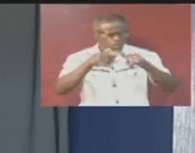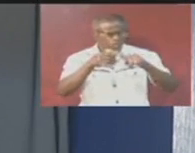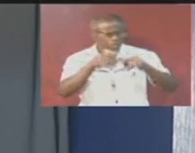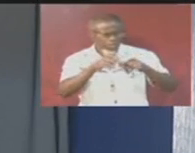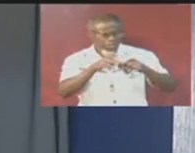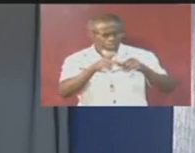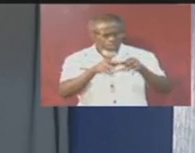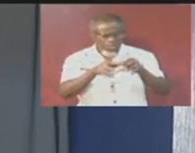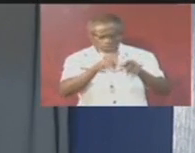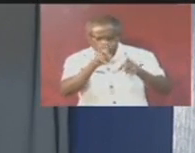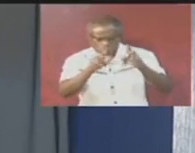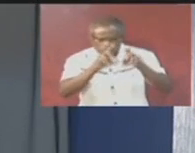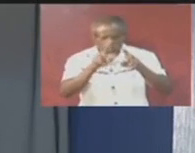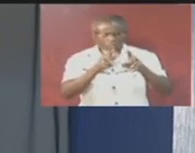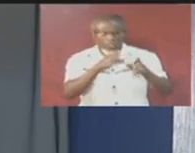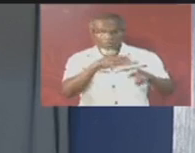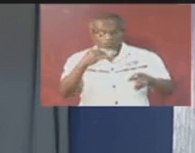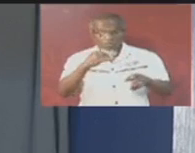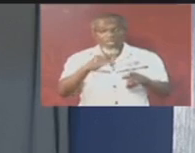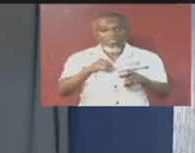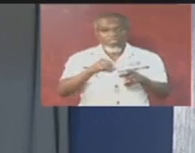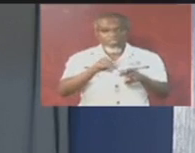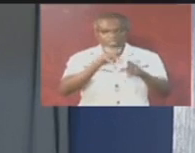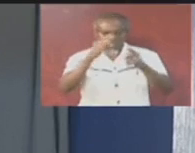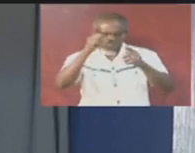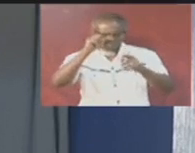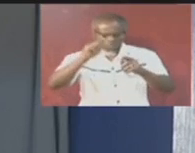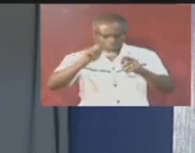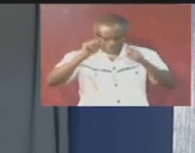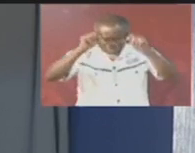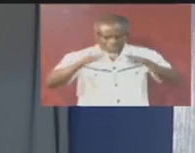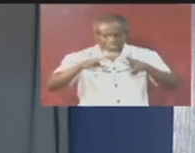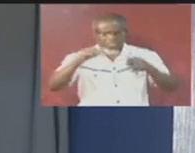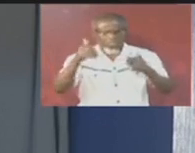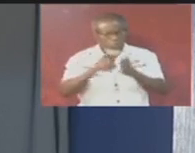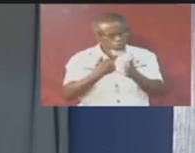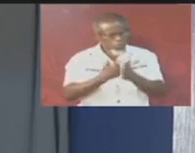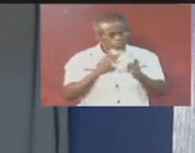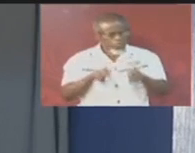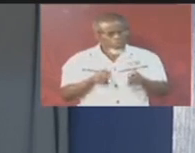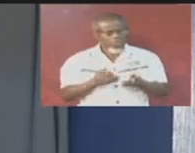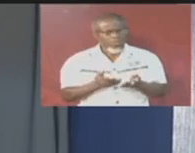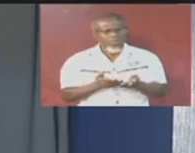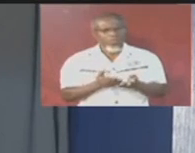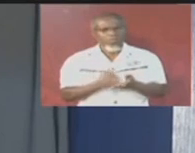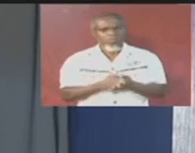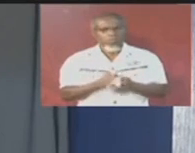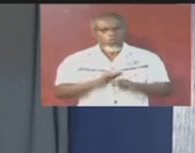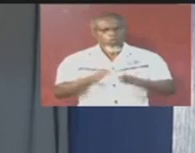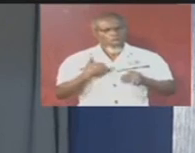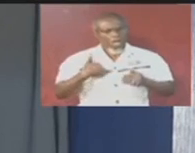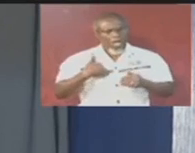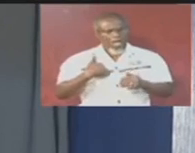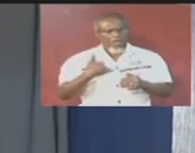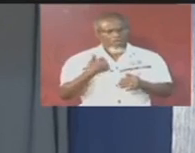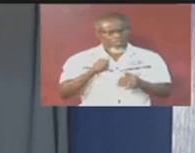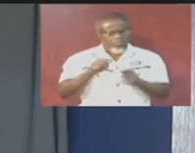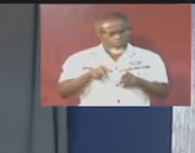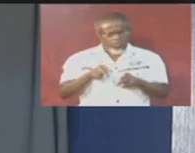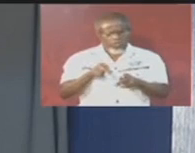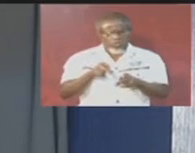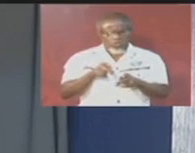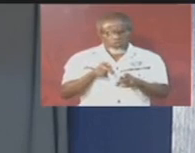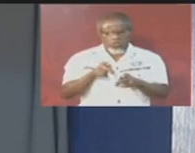anyone who would have been determined to have been in contact, there isn't currently any evidence of seeding, and